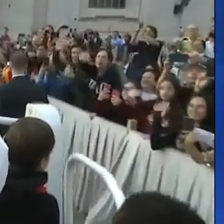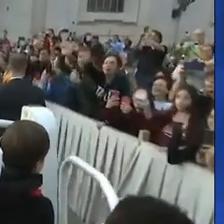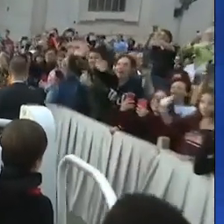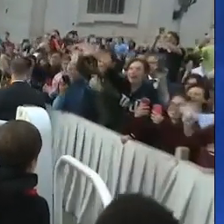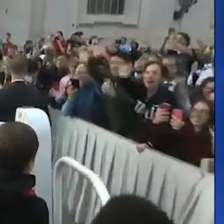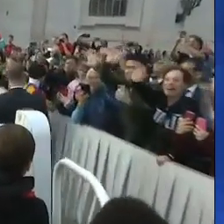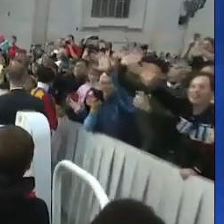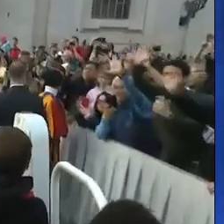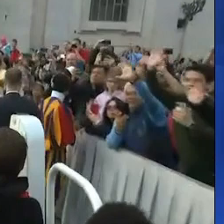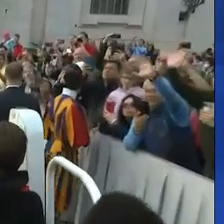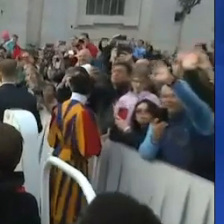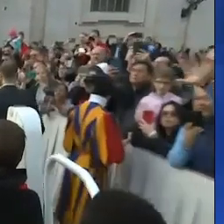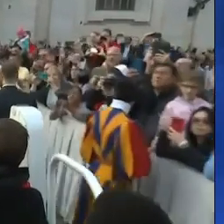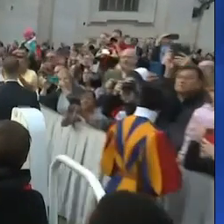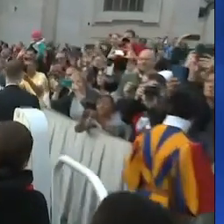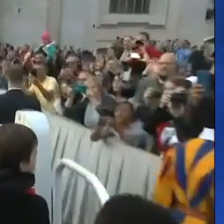błogosławieństwa.